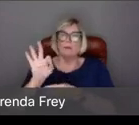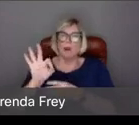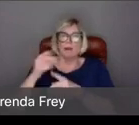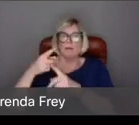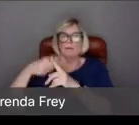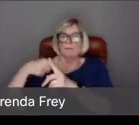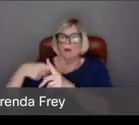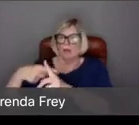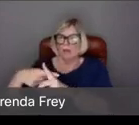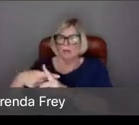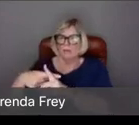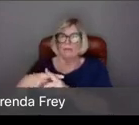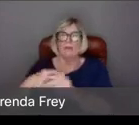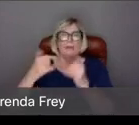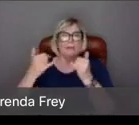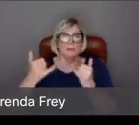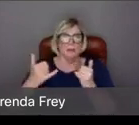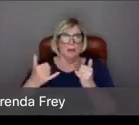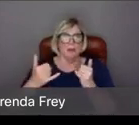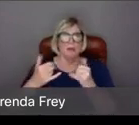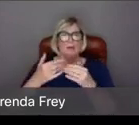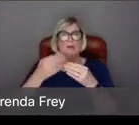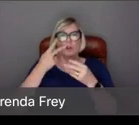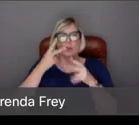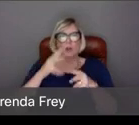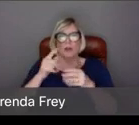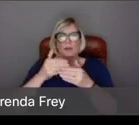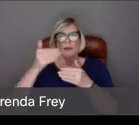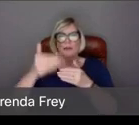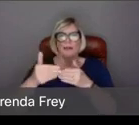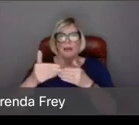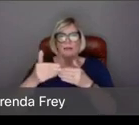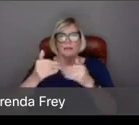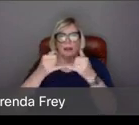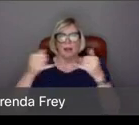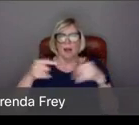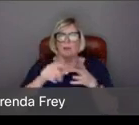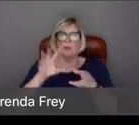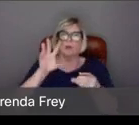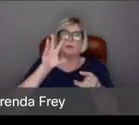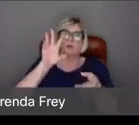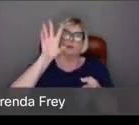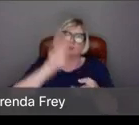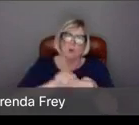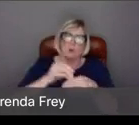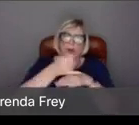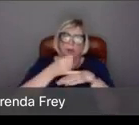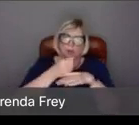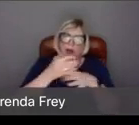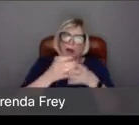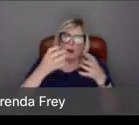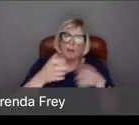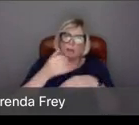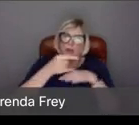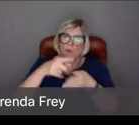month. Now let's look at the next line, because the next line talks about total interest. How much interest are you paying on that